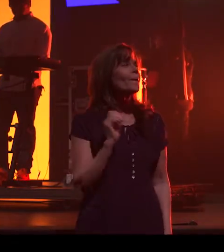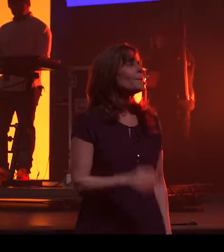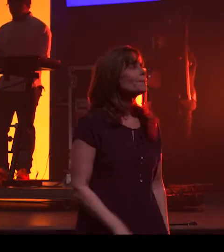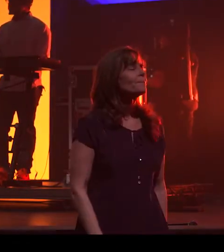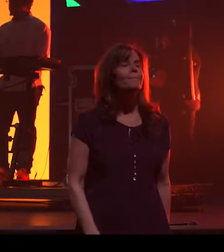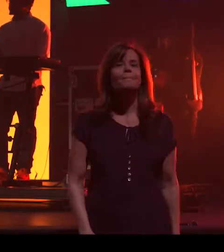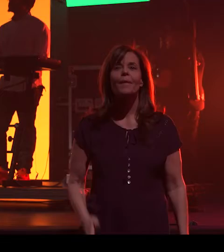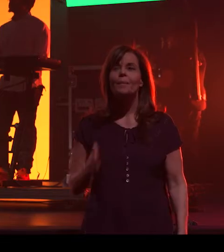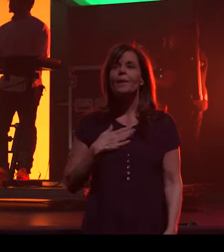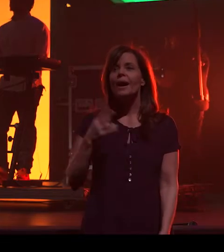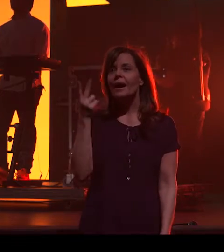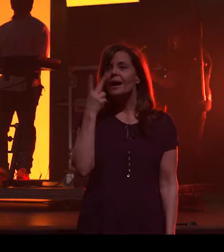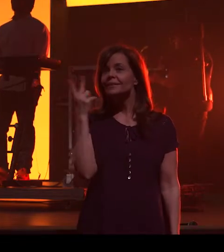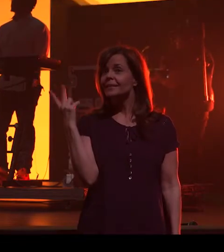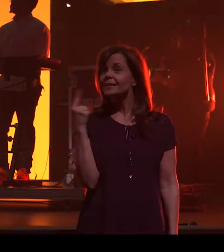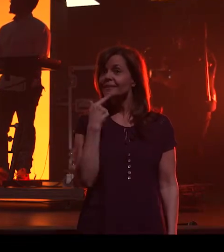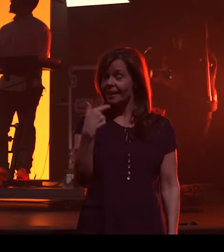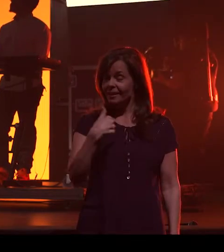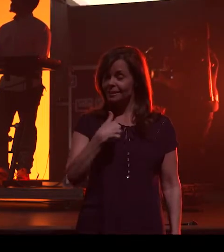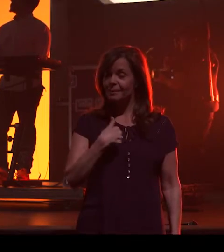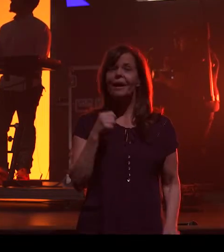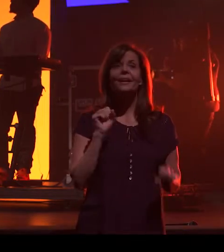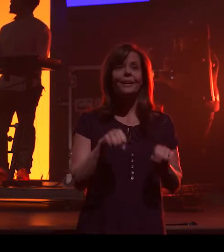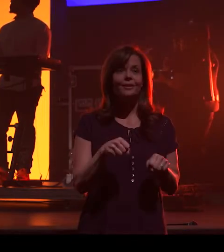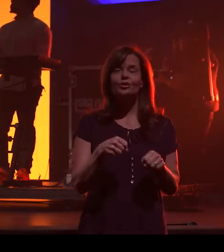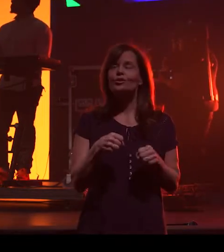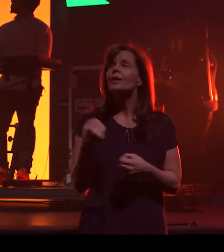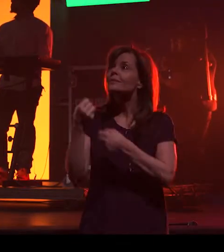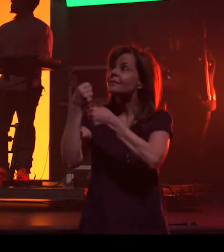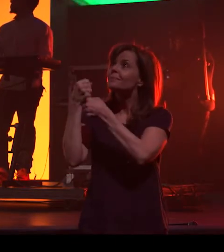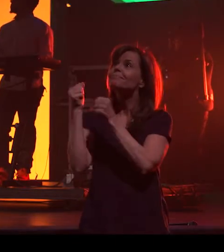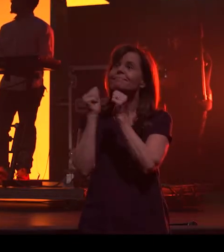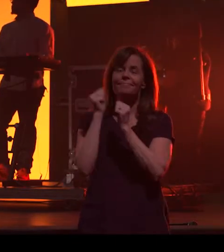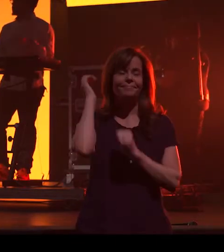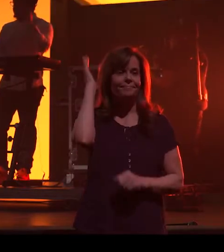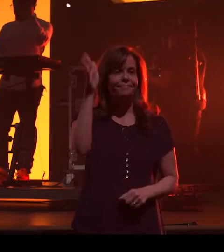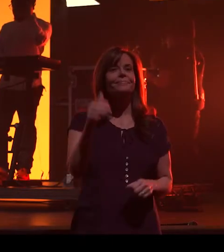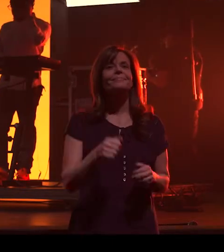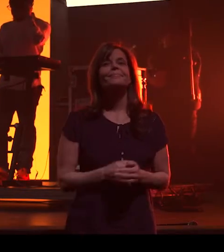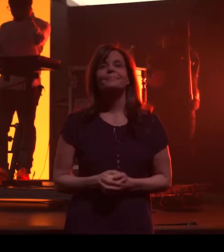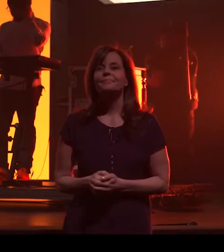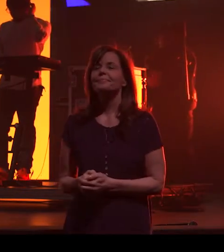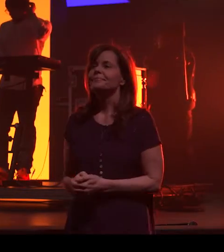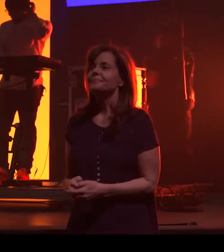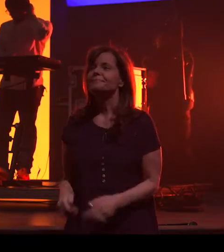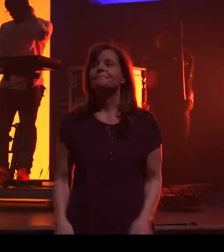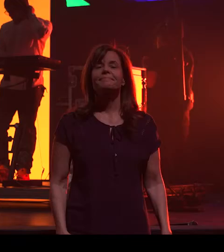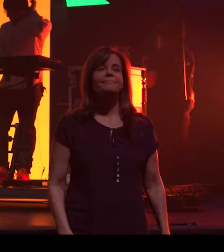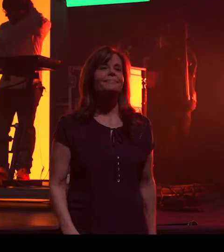faithfulness. Yeah, my heart says I can trust you with what is.